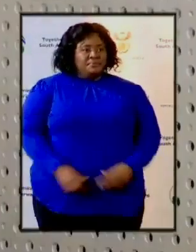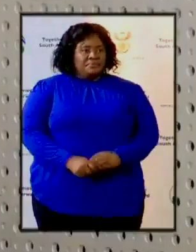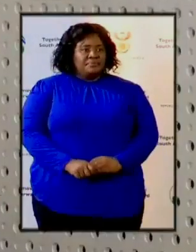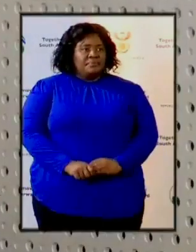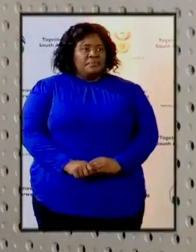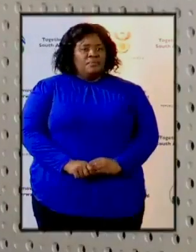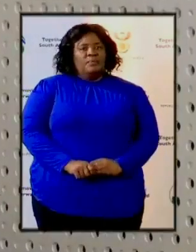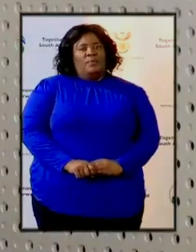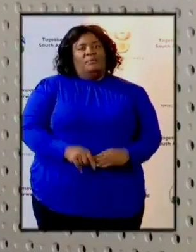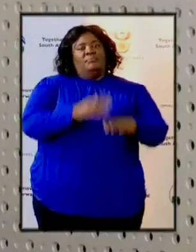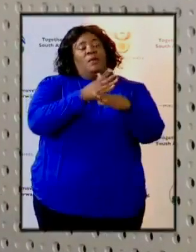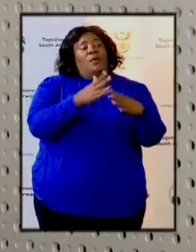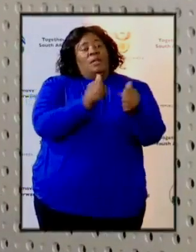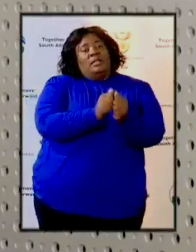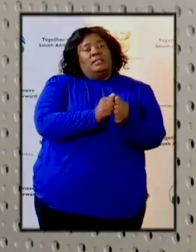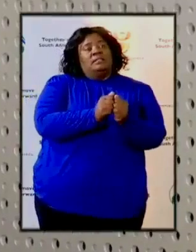Colleagues,